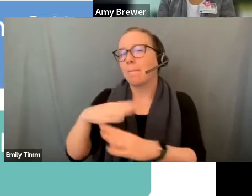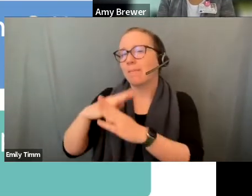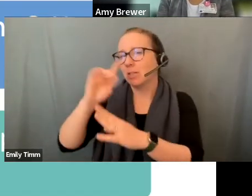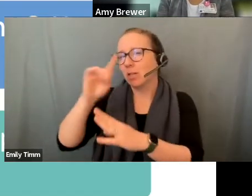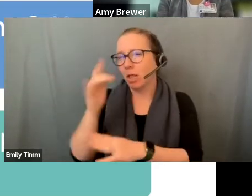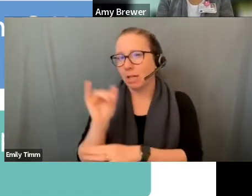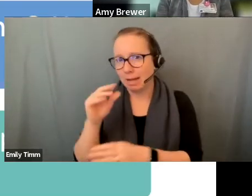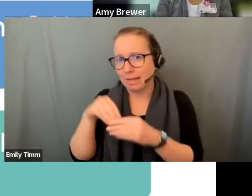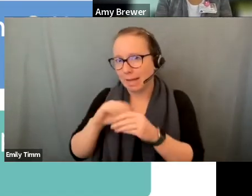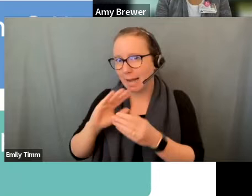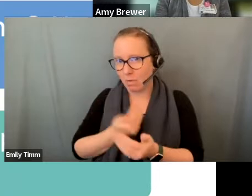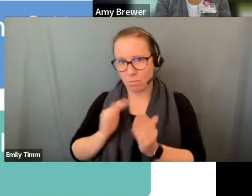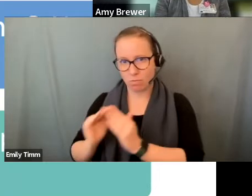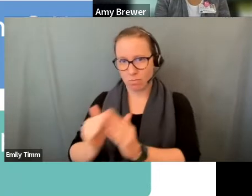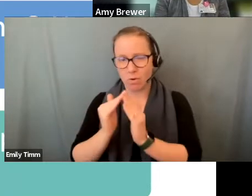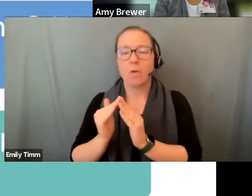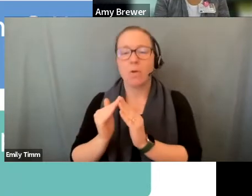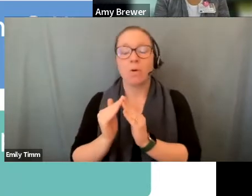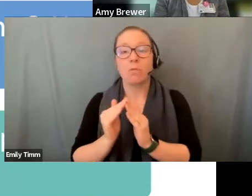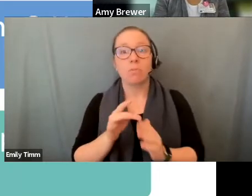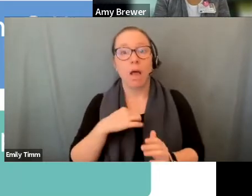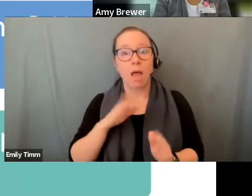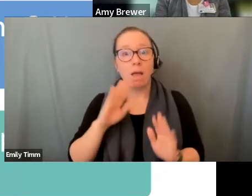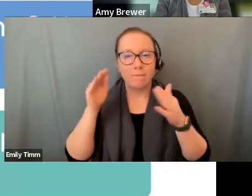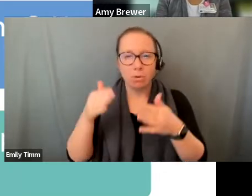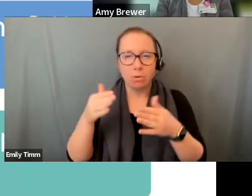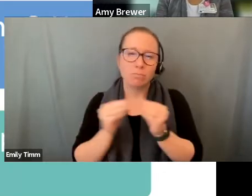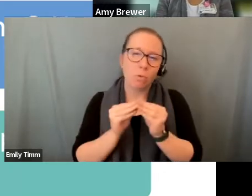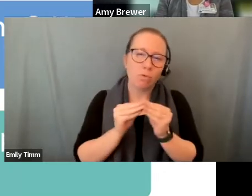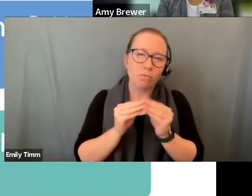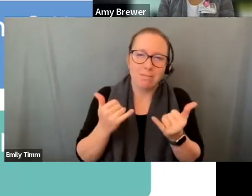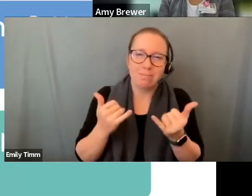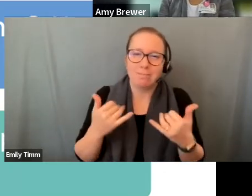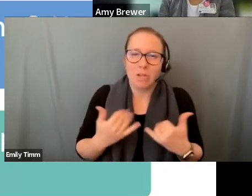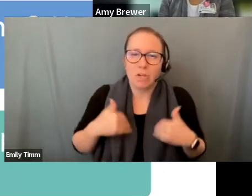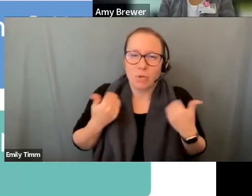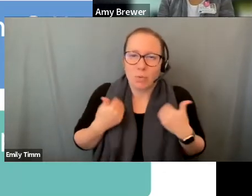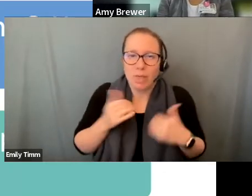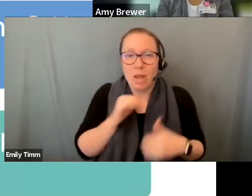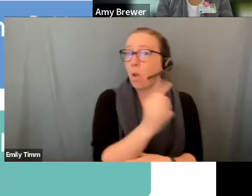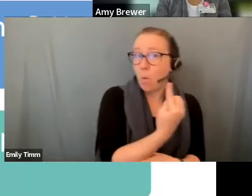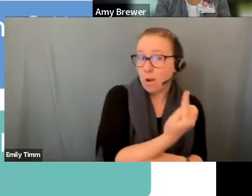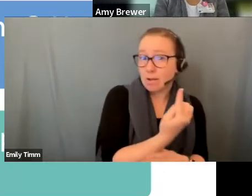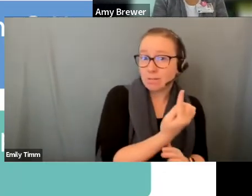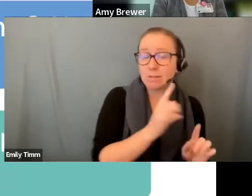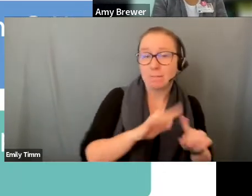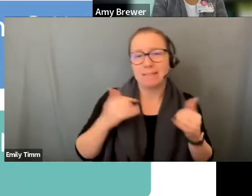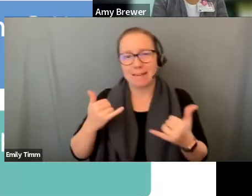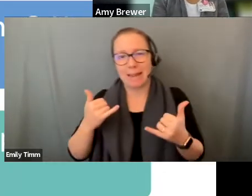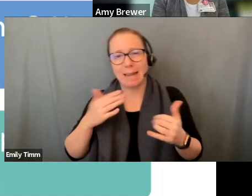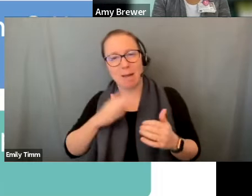community. And I focus a little bit more on youth today, although I don't always, but today that's where my brain